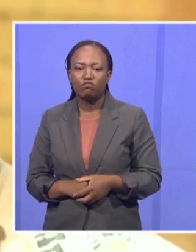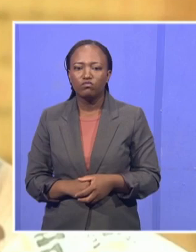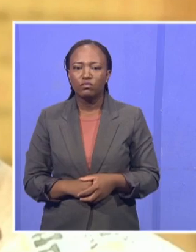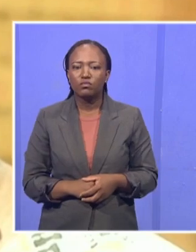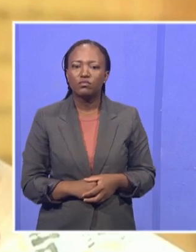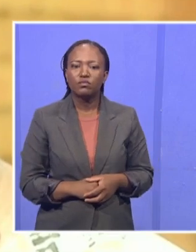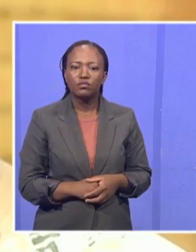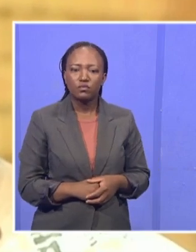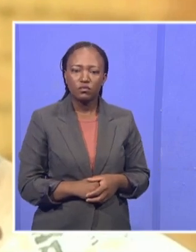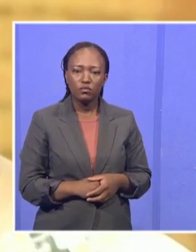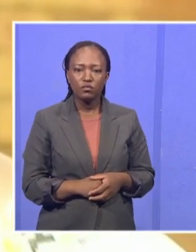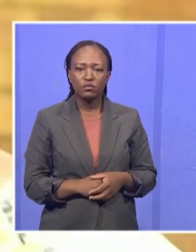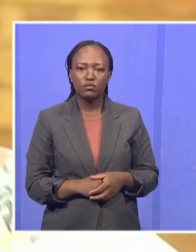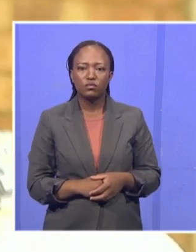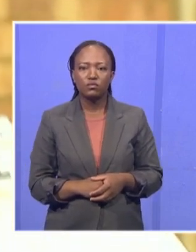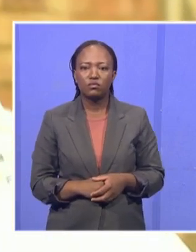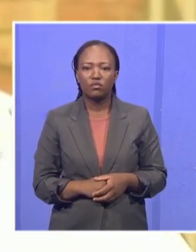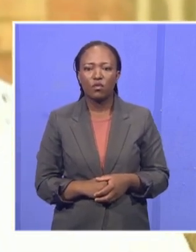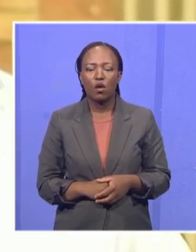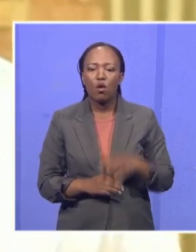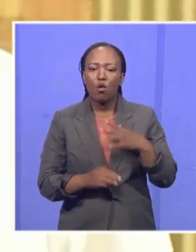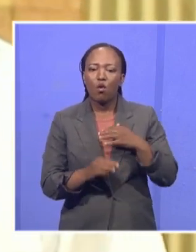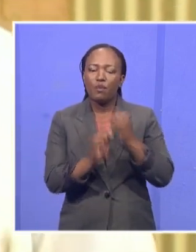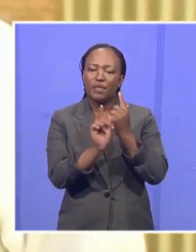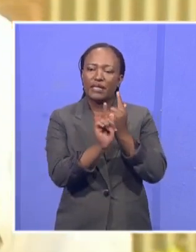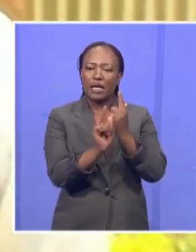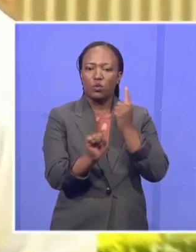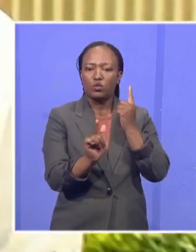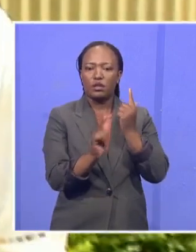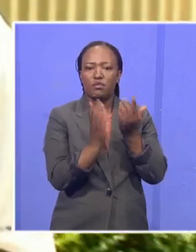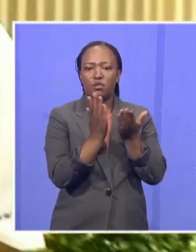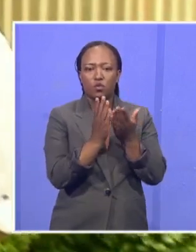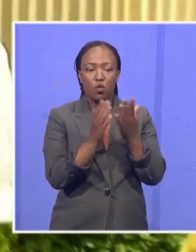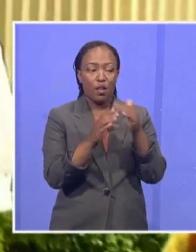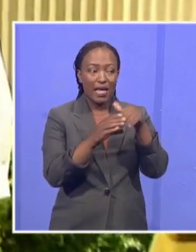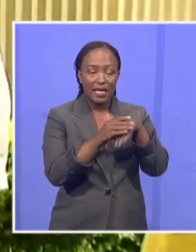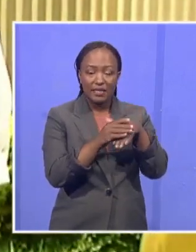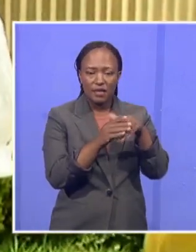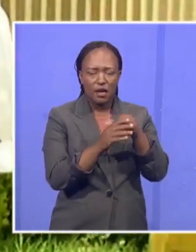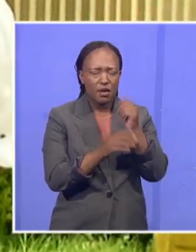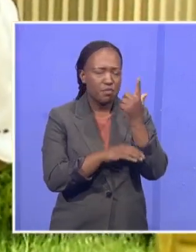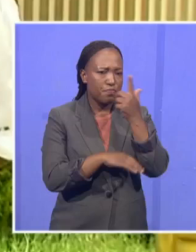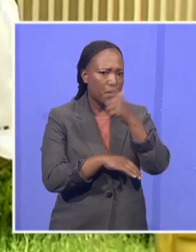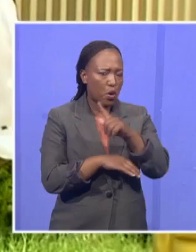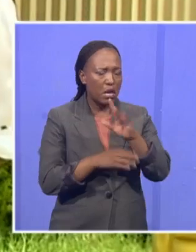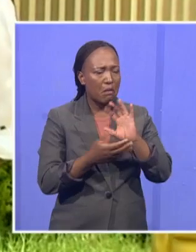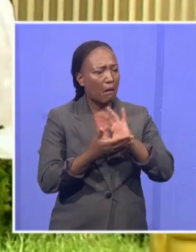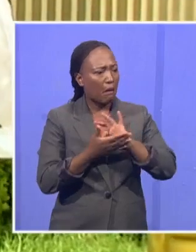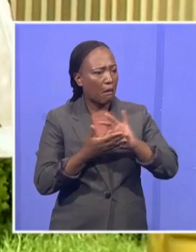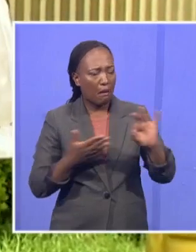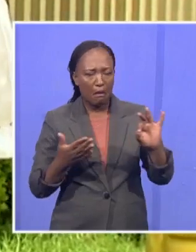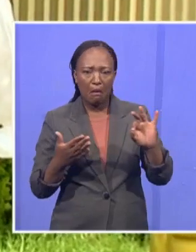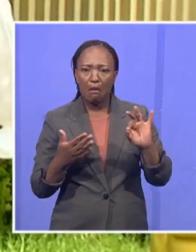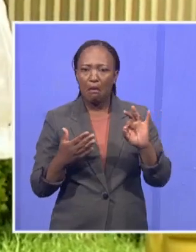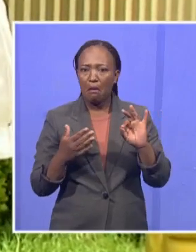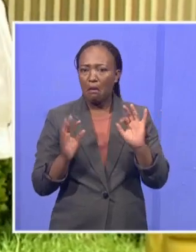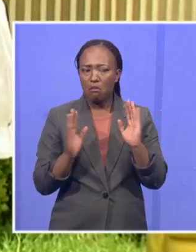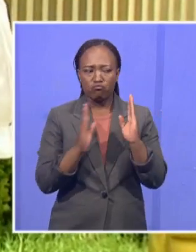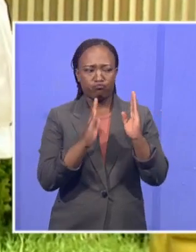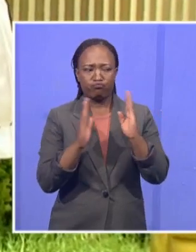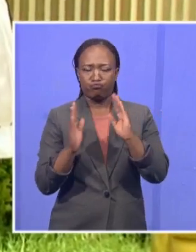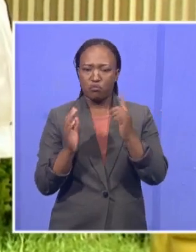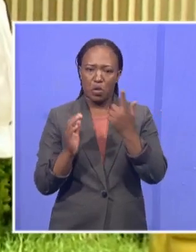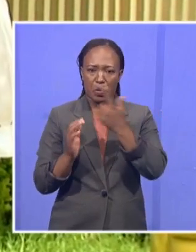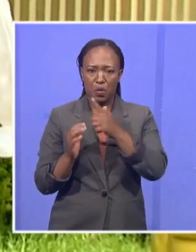who would ask, of course, this is a township school. We were inside. It's beautiful, it's clean, it's orderly. This is my second